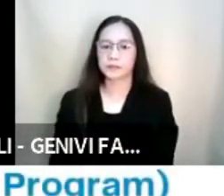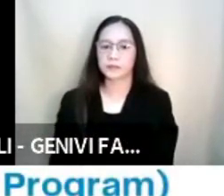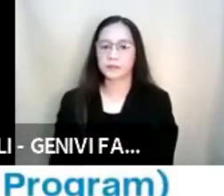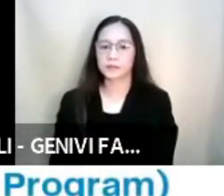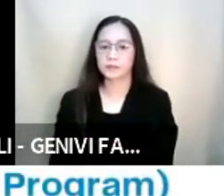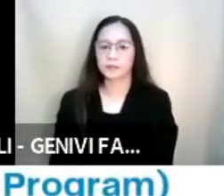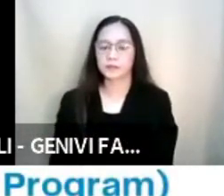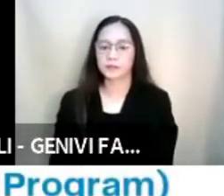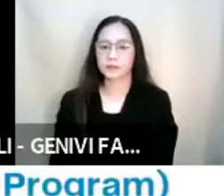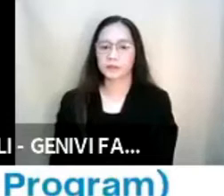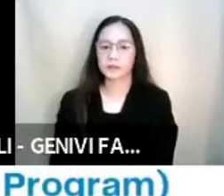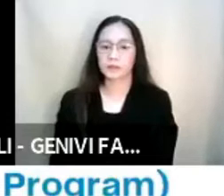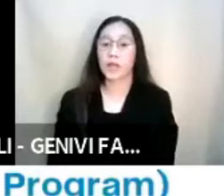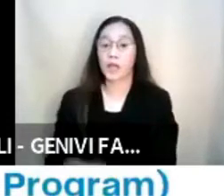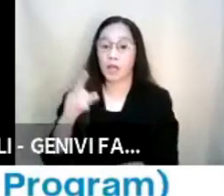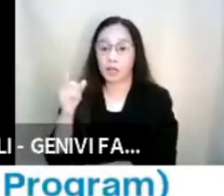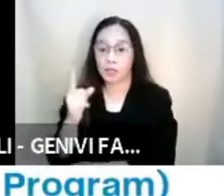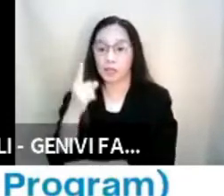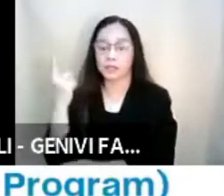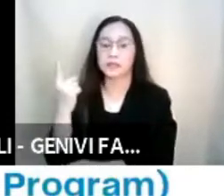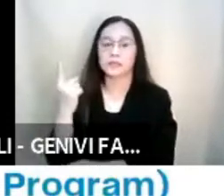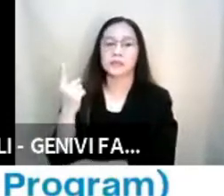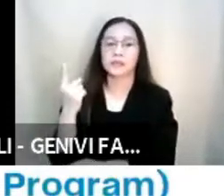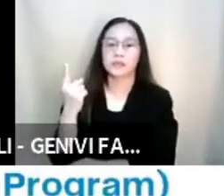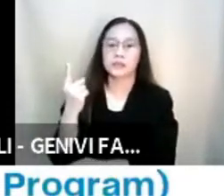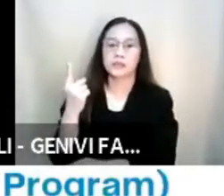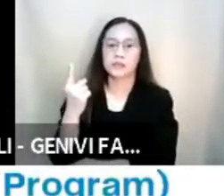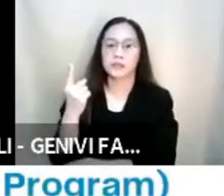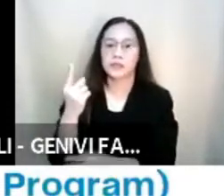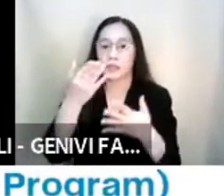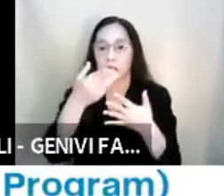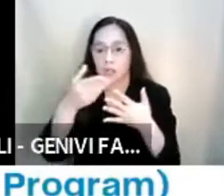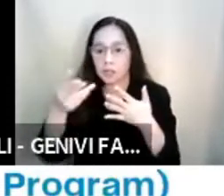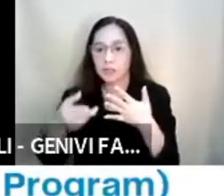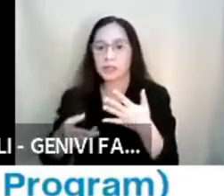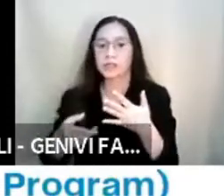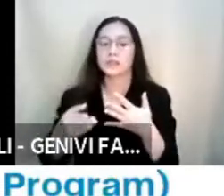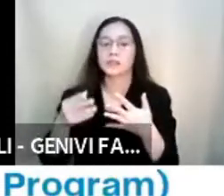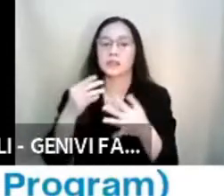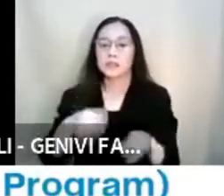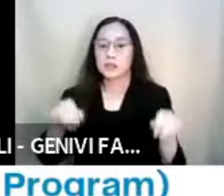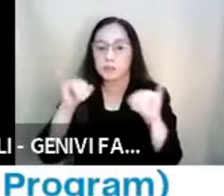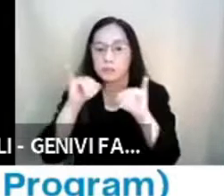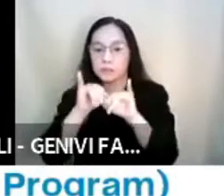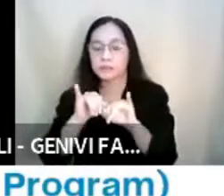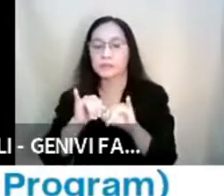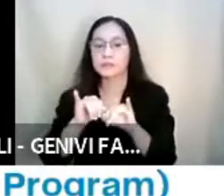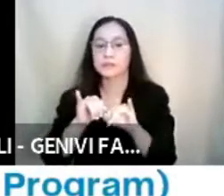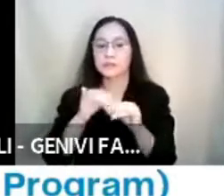So, isa pang aspeto or isa pang component ng what you call this, ng ating